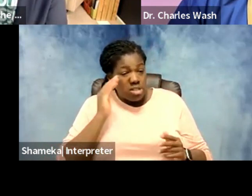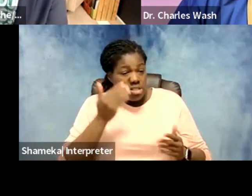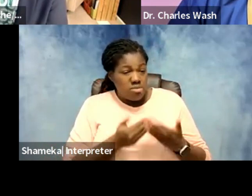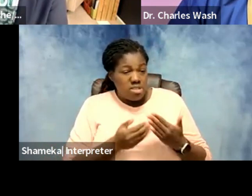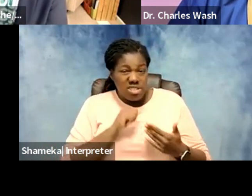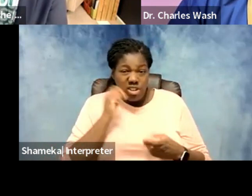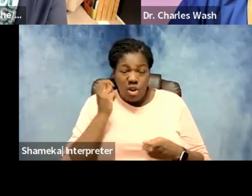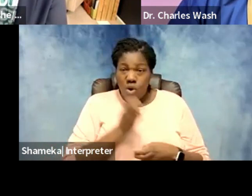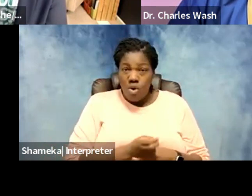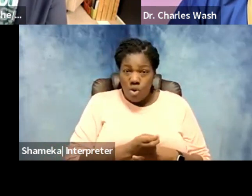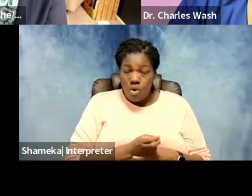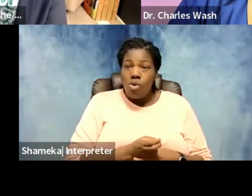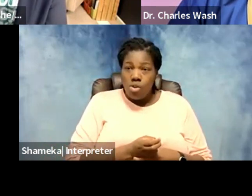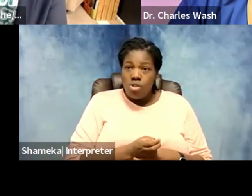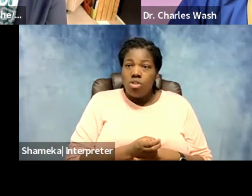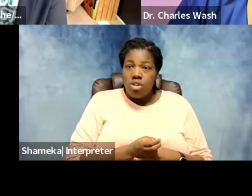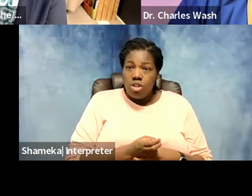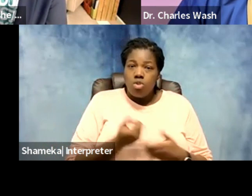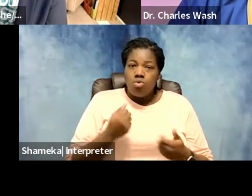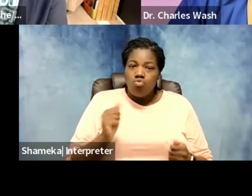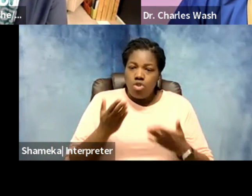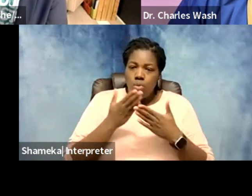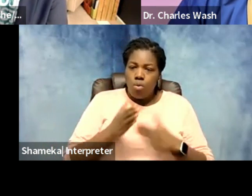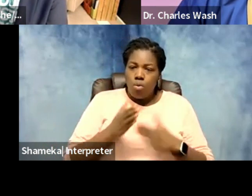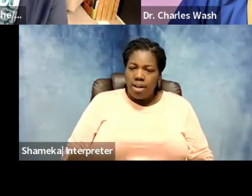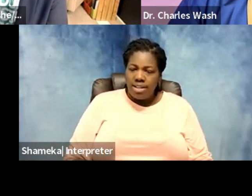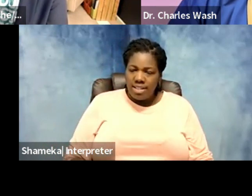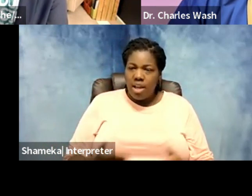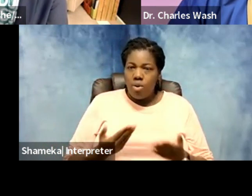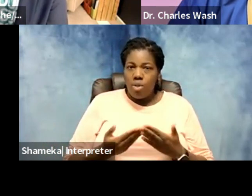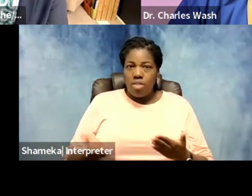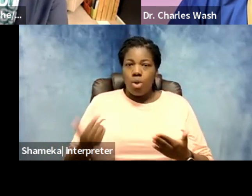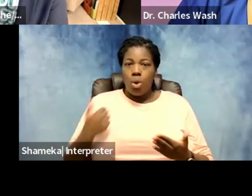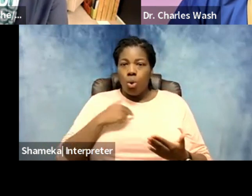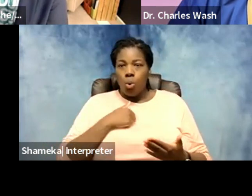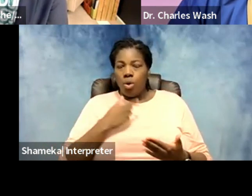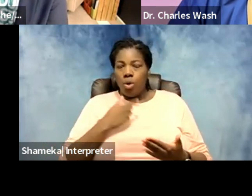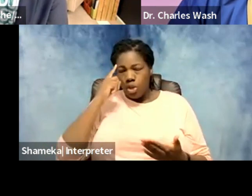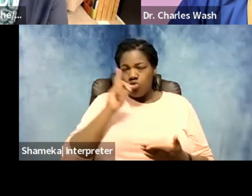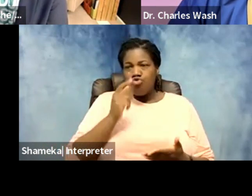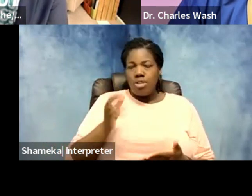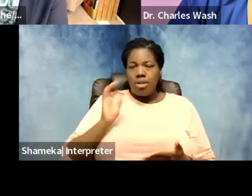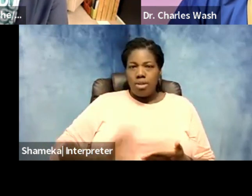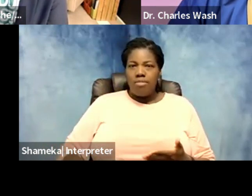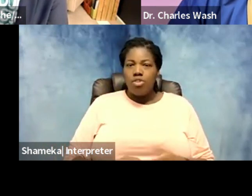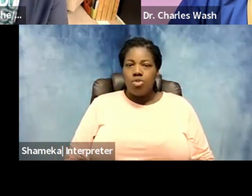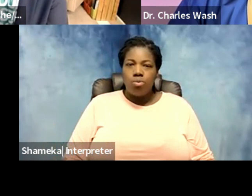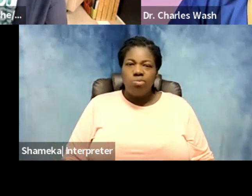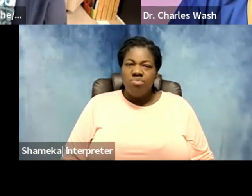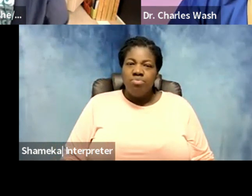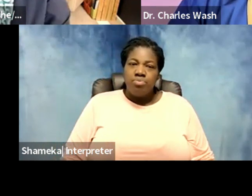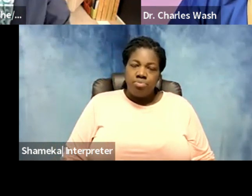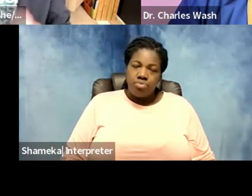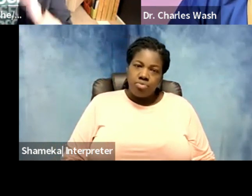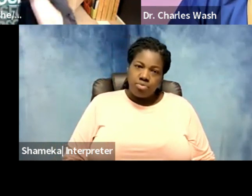all. And so breaking down some of those little nuances we found to be very helpful along the way.